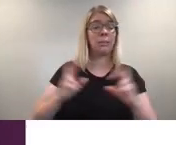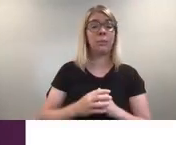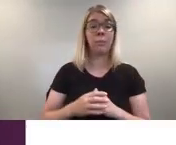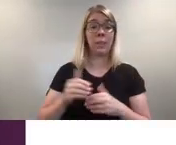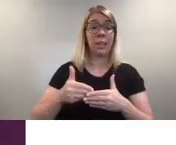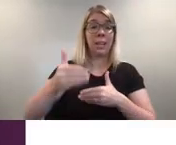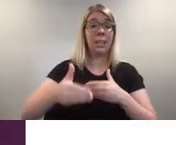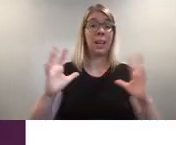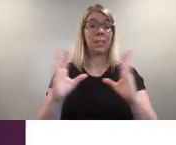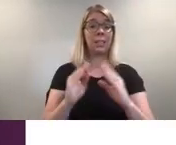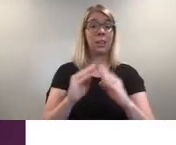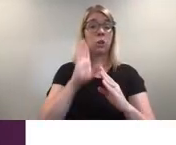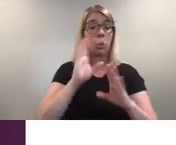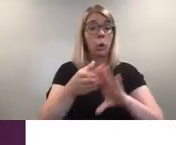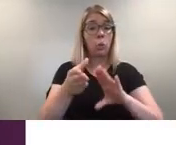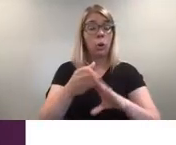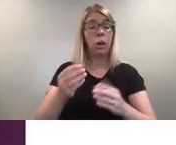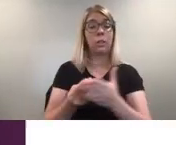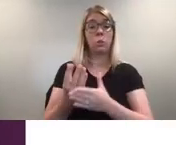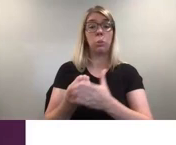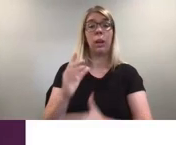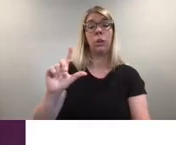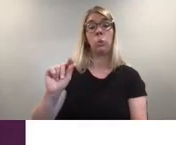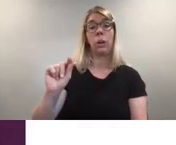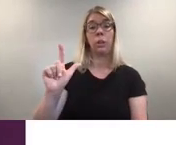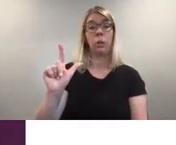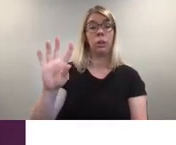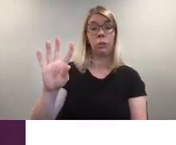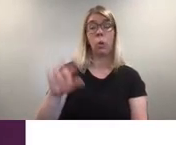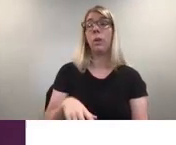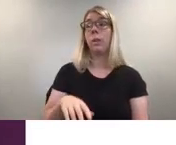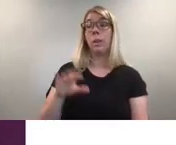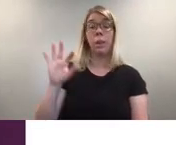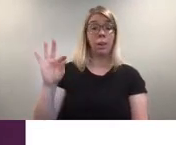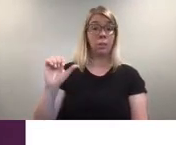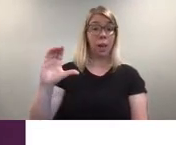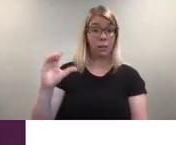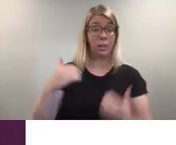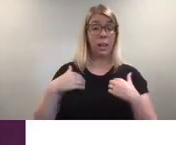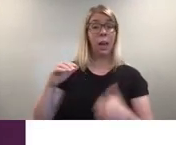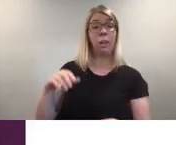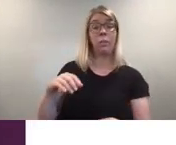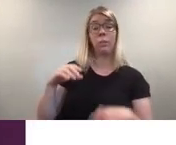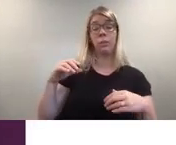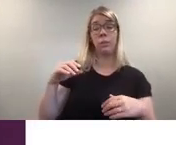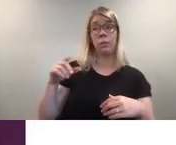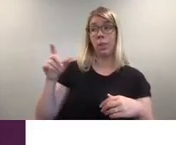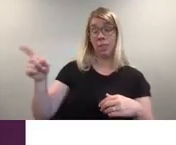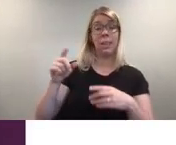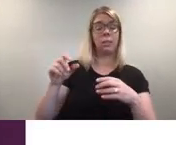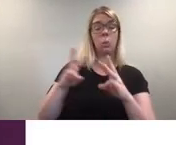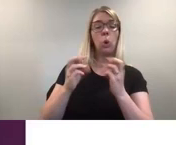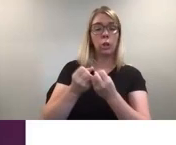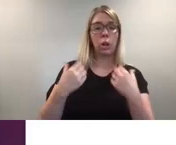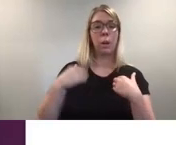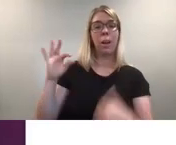spring of 2024. This program takes faculty and librarian pairs. It provides a facilitated online course